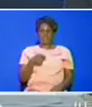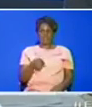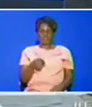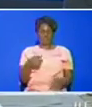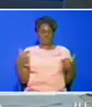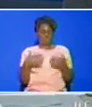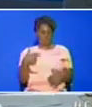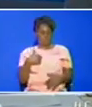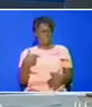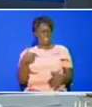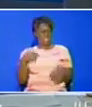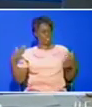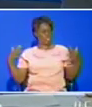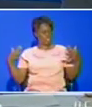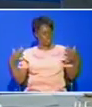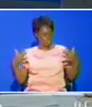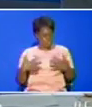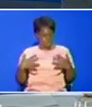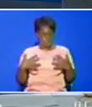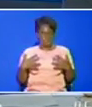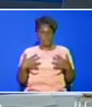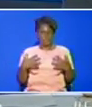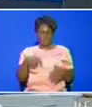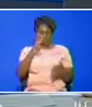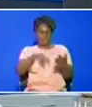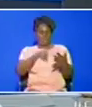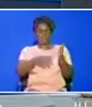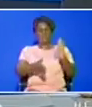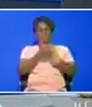I'm shocked. So the only thing is that you're reading too fast. Okay. You need to relax.